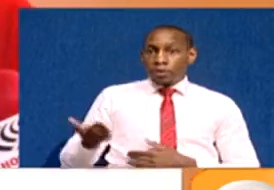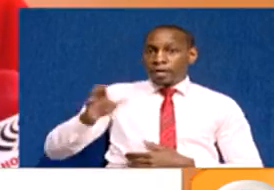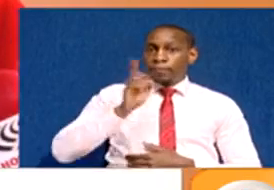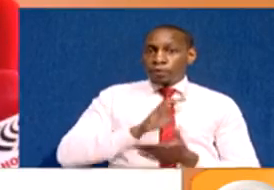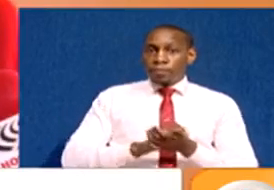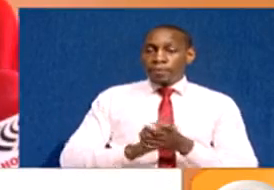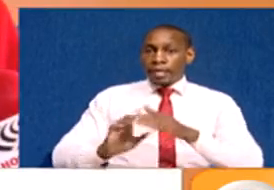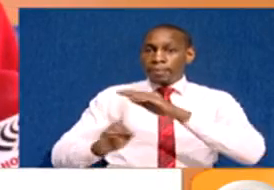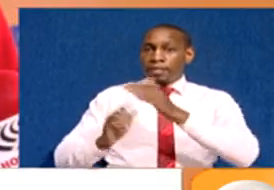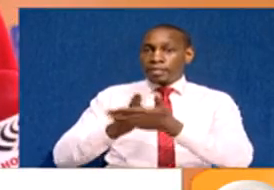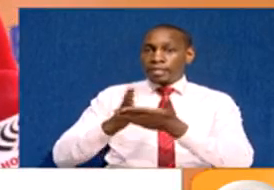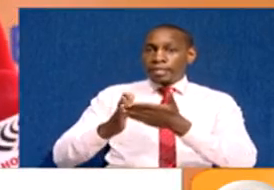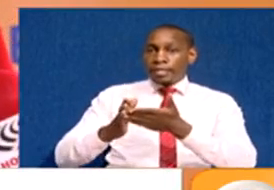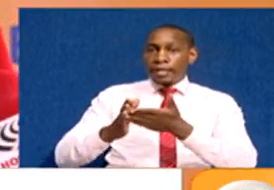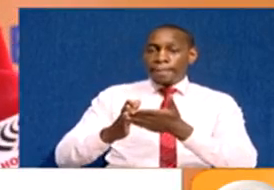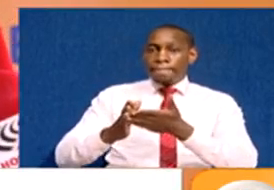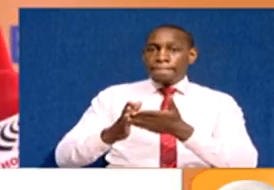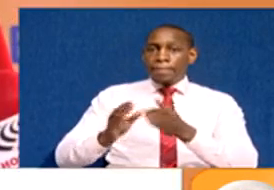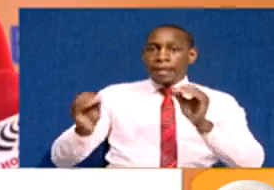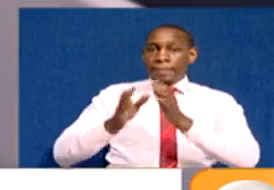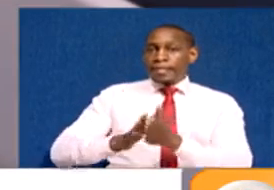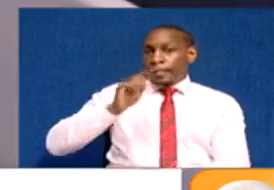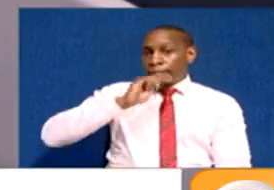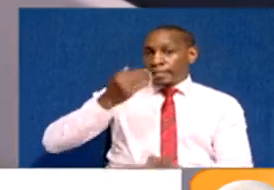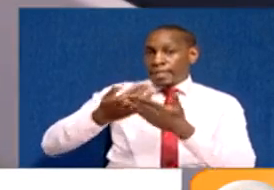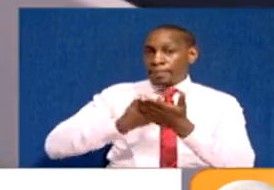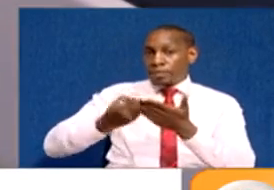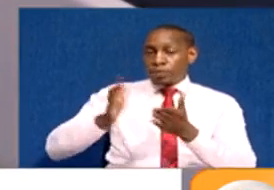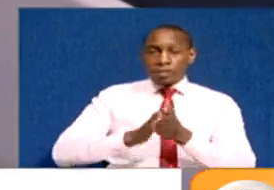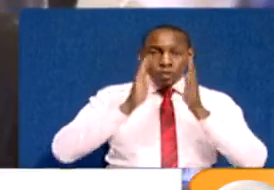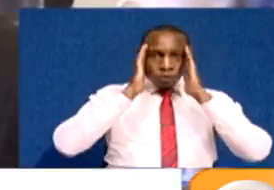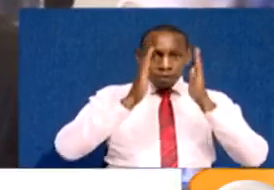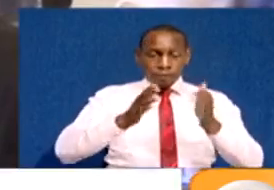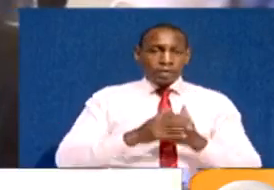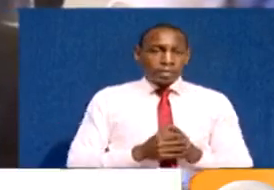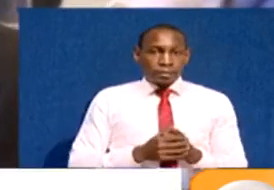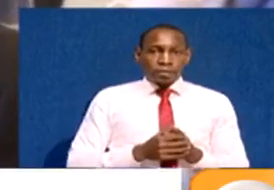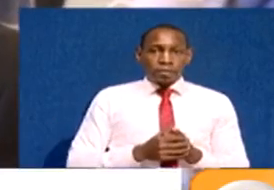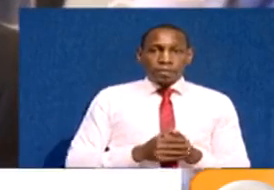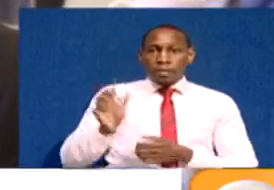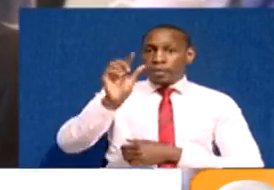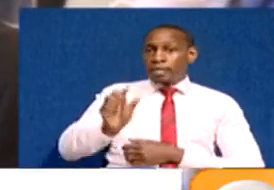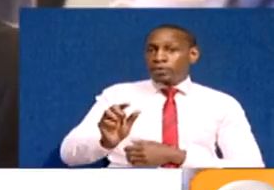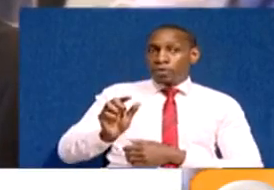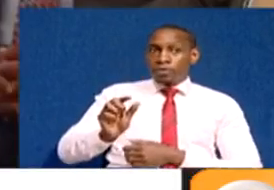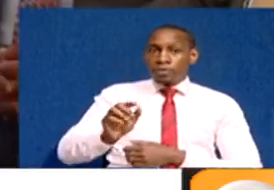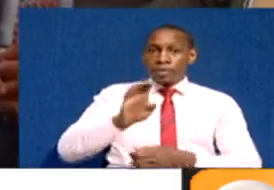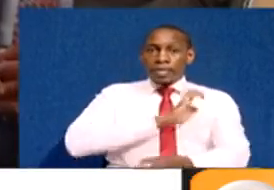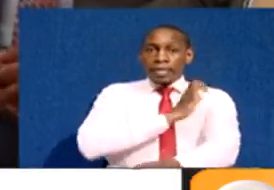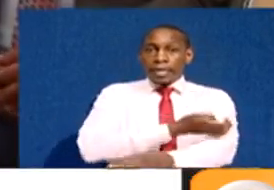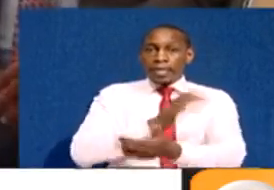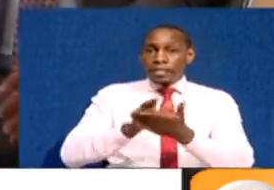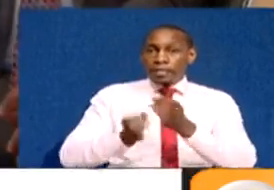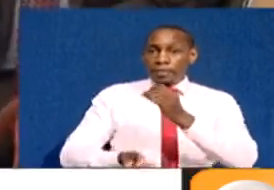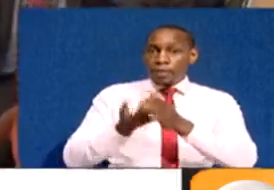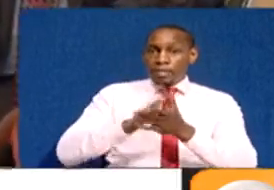ministerial sector meeting in Arusha only last week, where we focused, we were looking at the regional energy